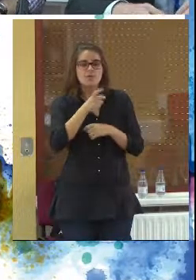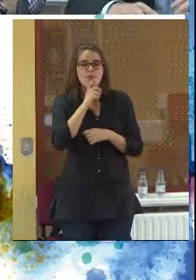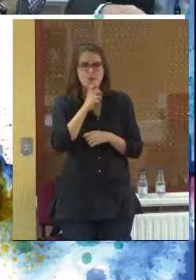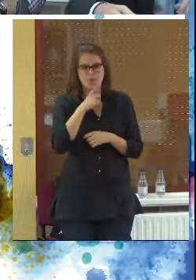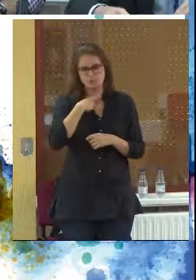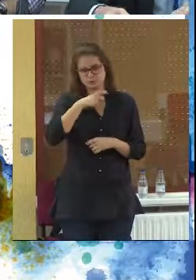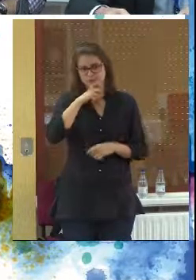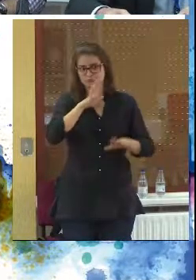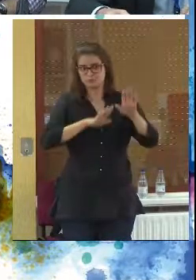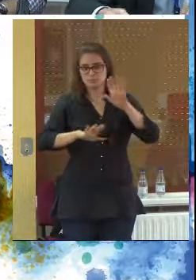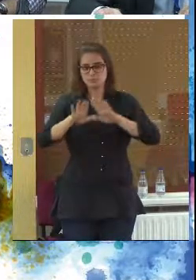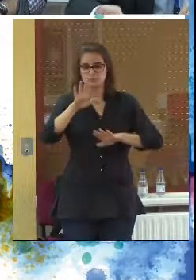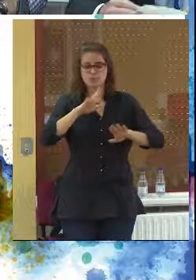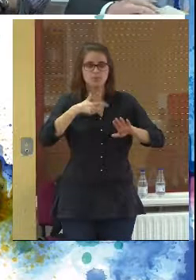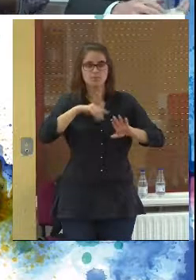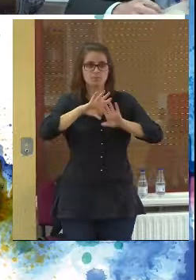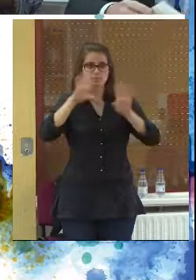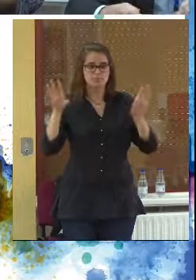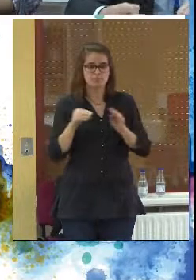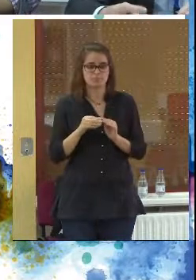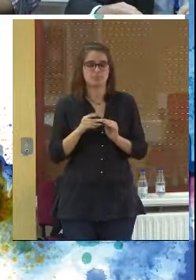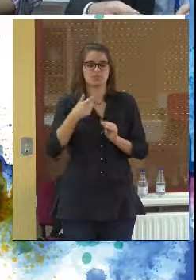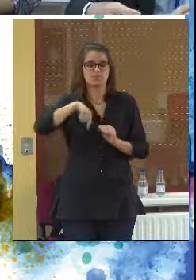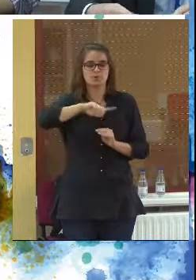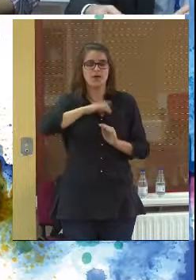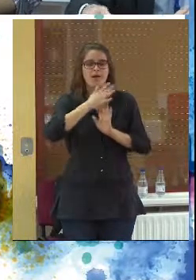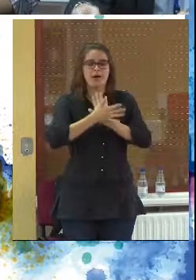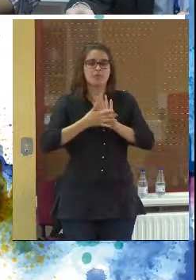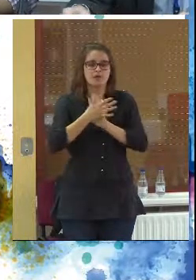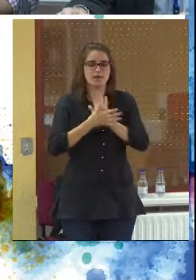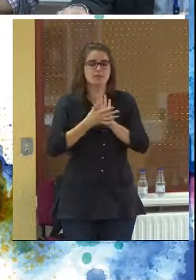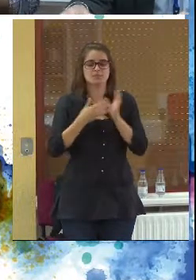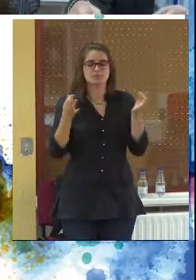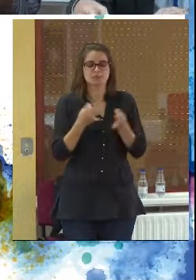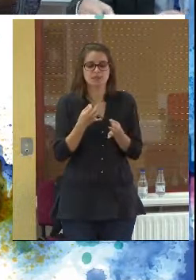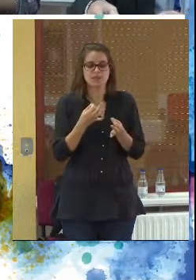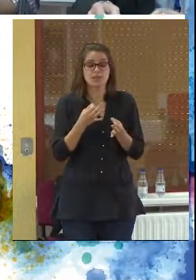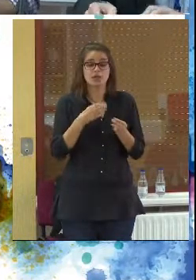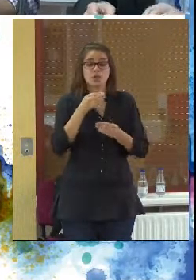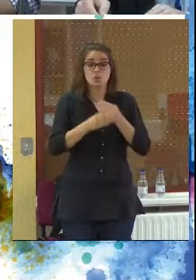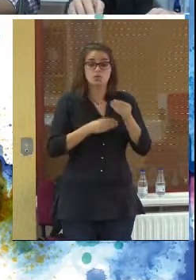complicated sometimes, but it's all about using a way that's